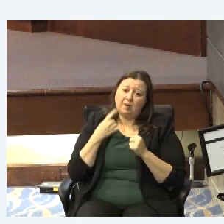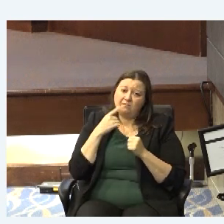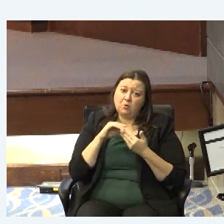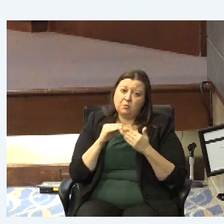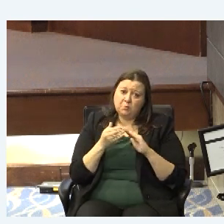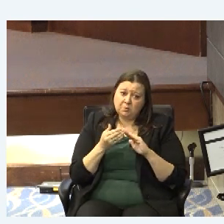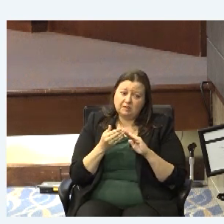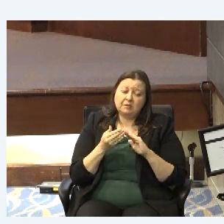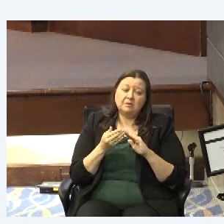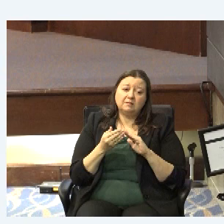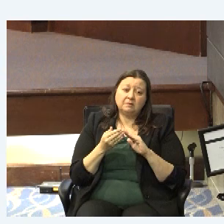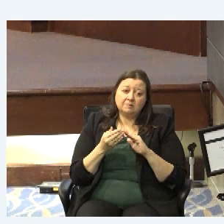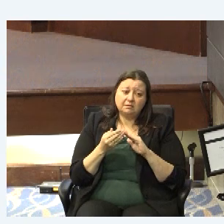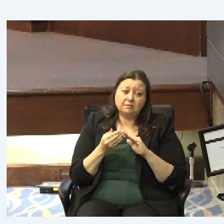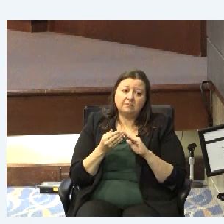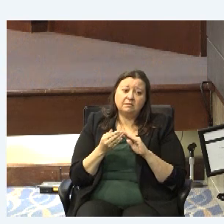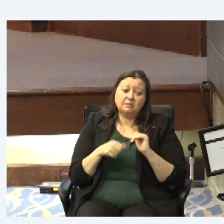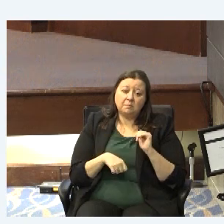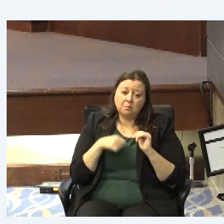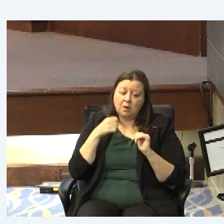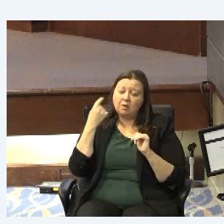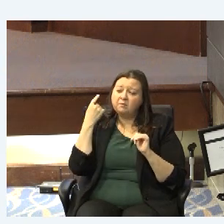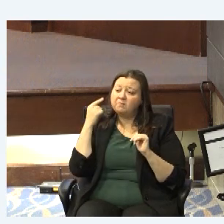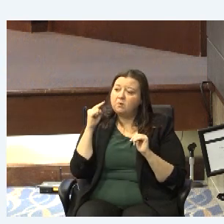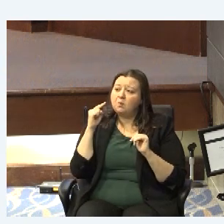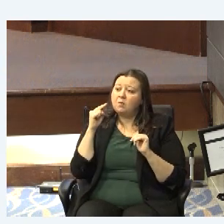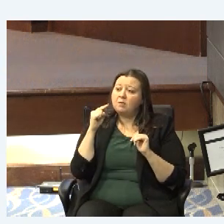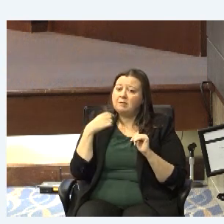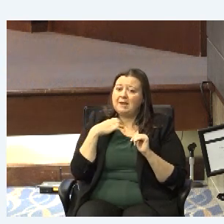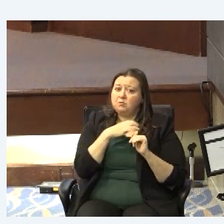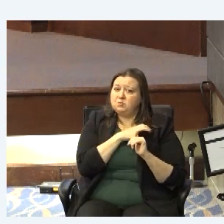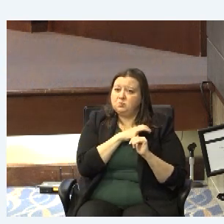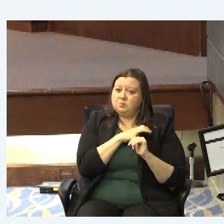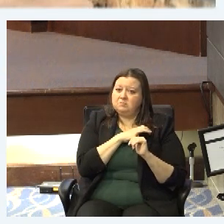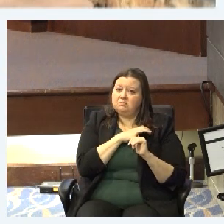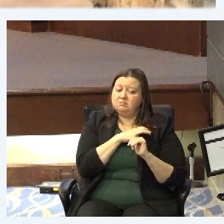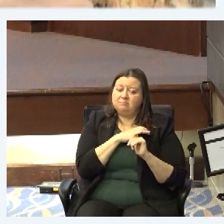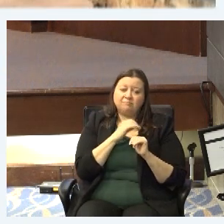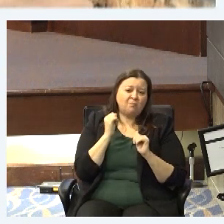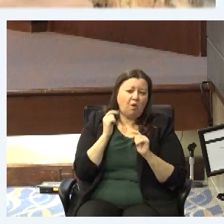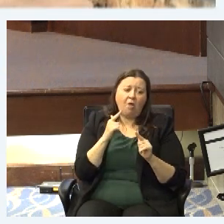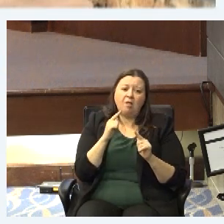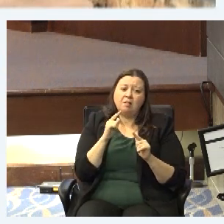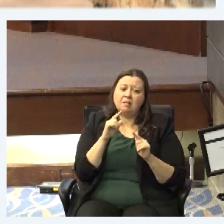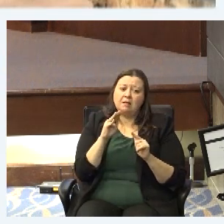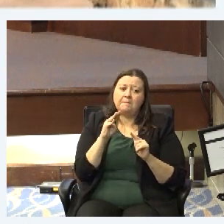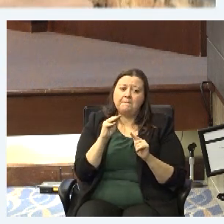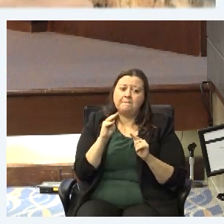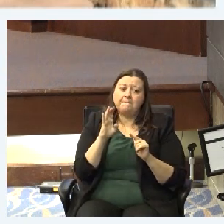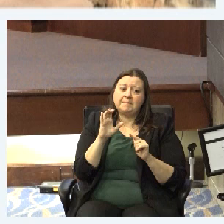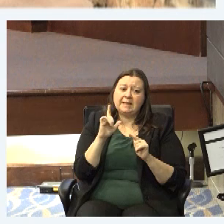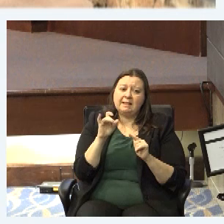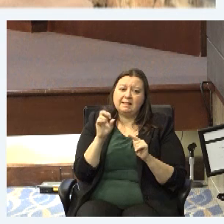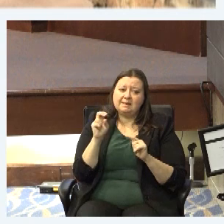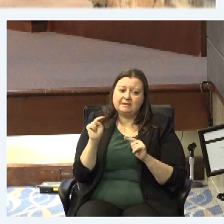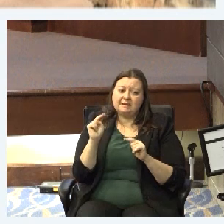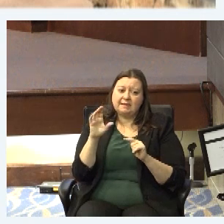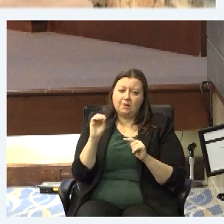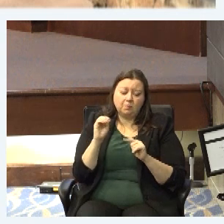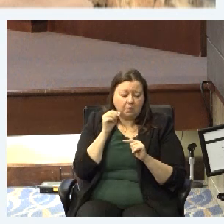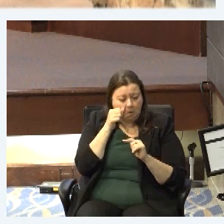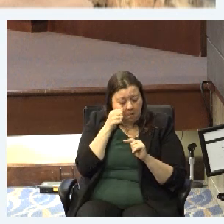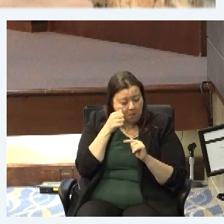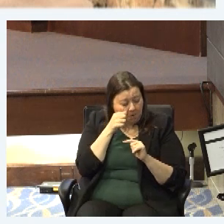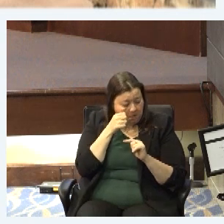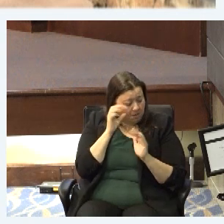to be proud of for this council, for all of McLennan County. So the picture on the